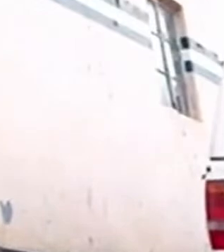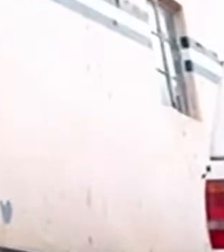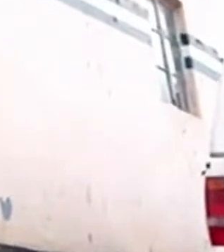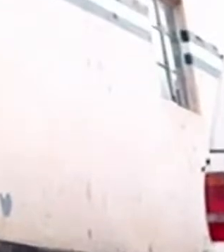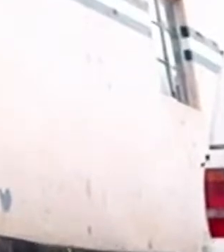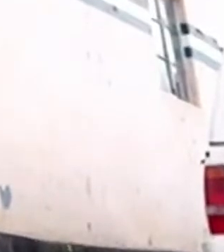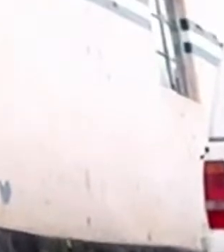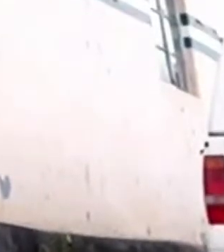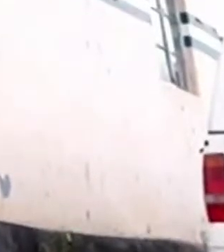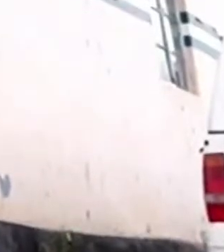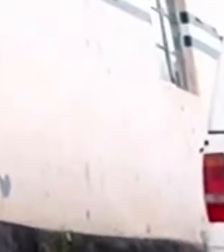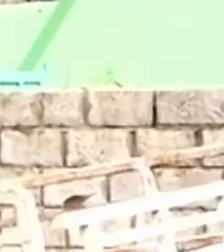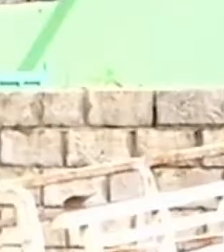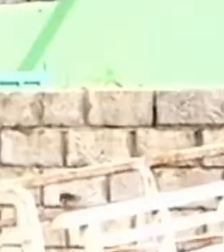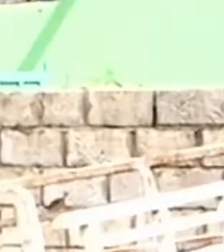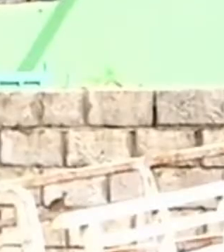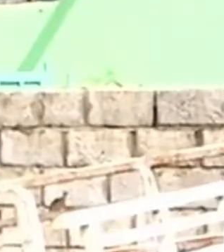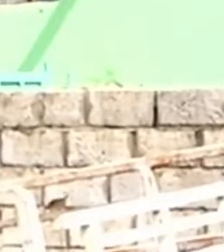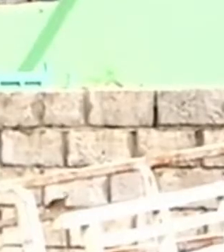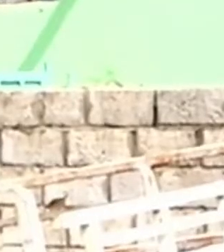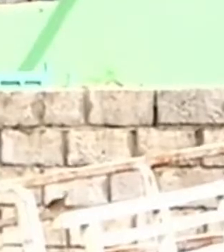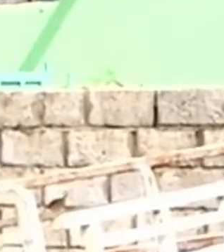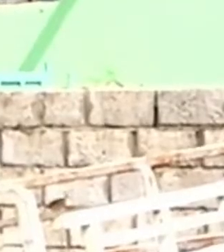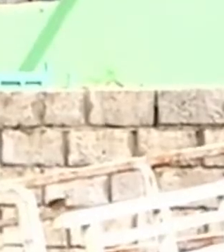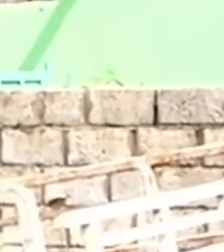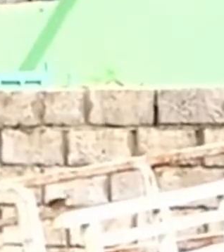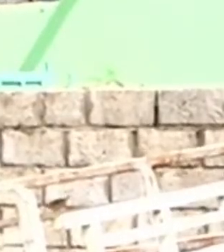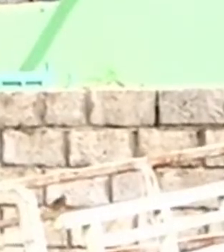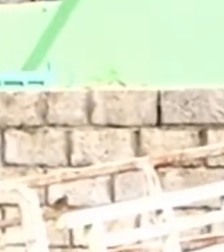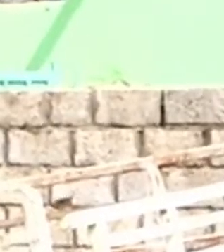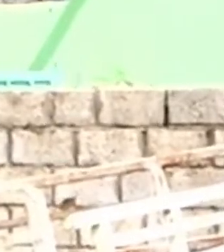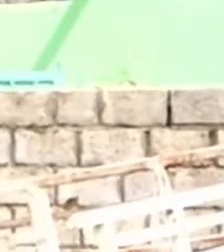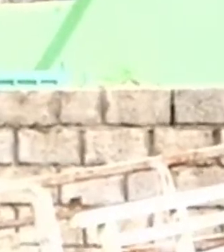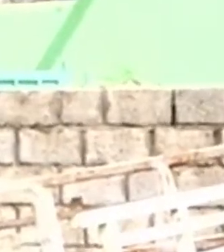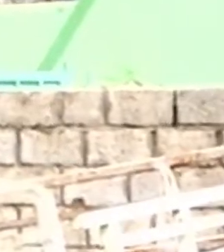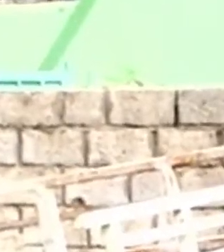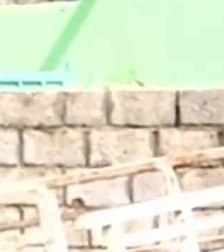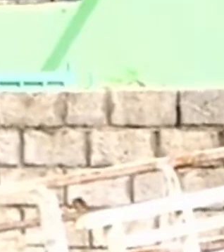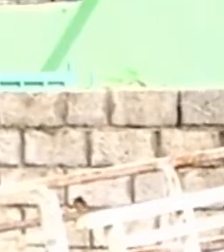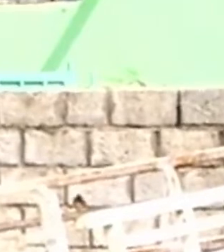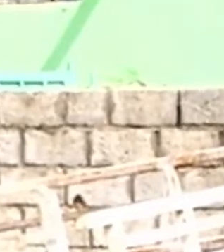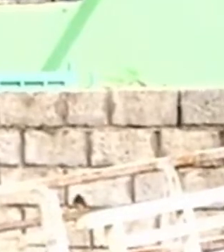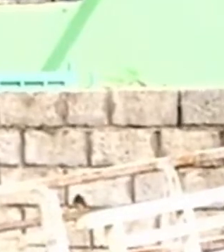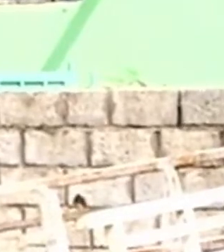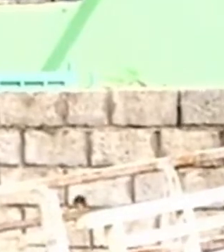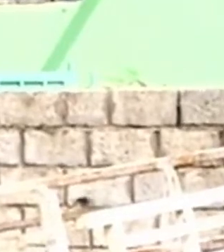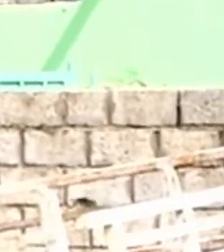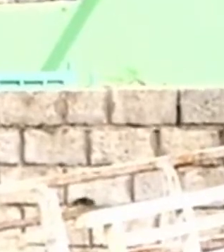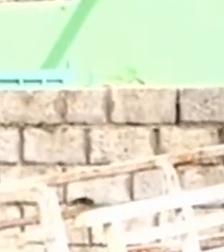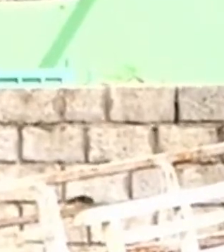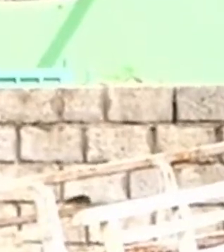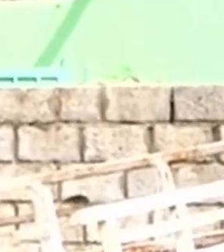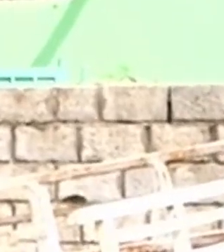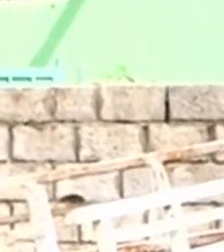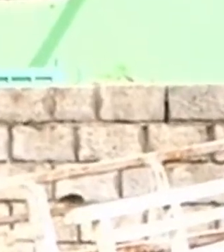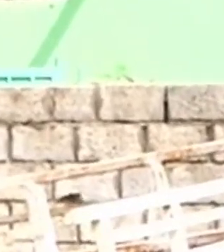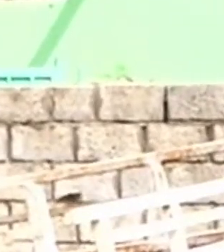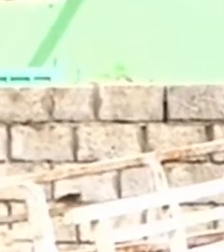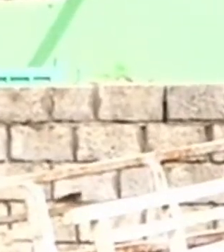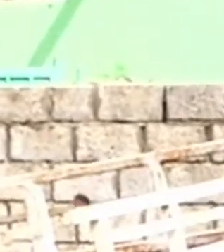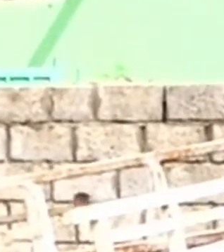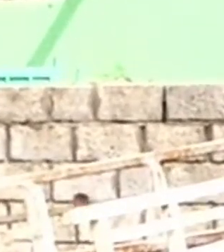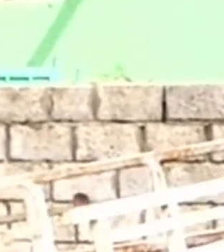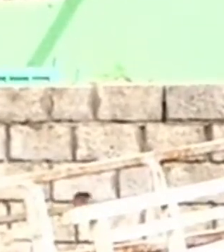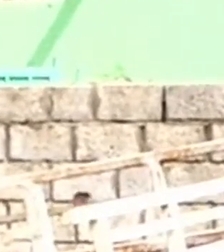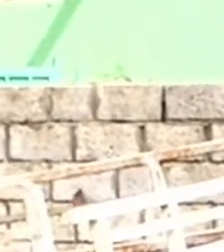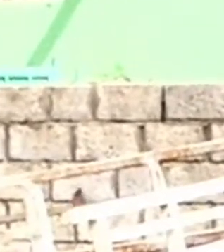was dilapidated. We had to replaster it, put furniture inside, and